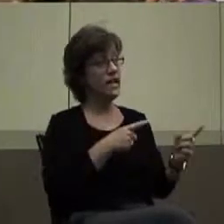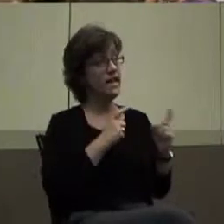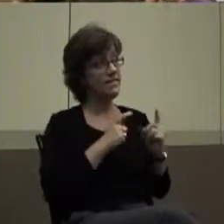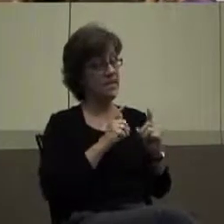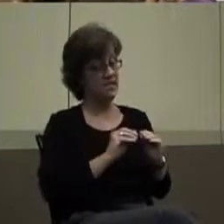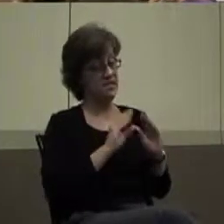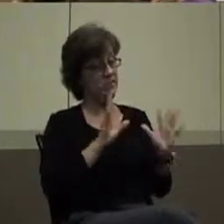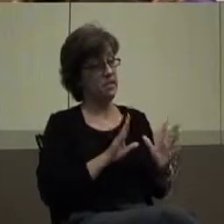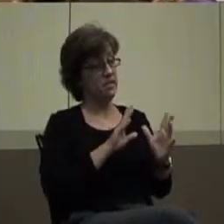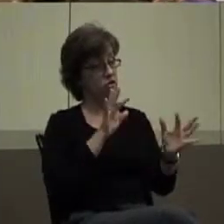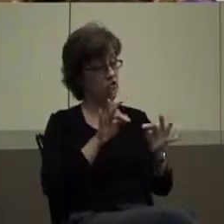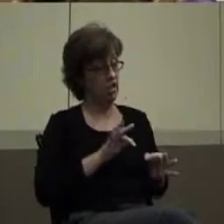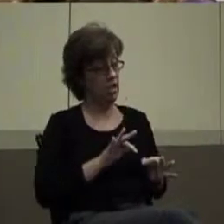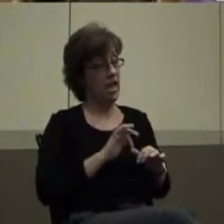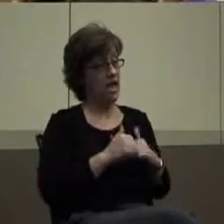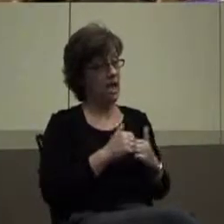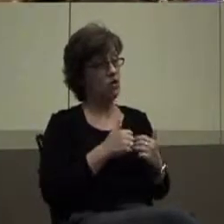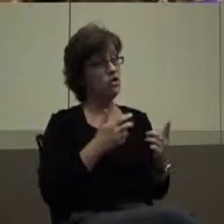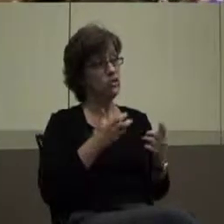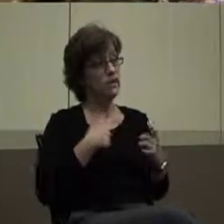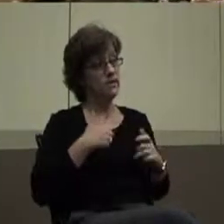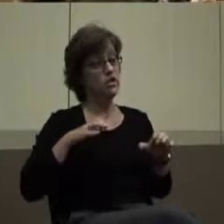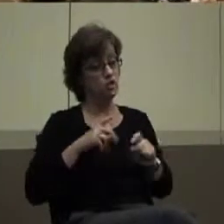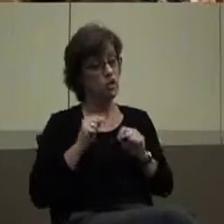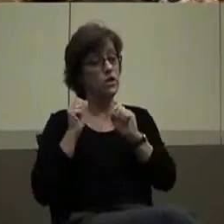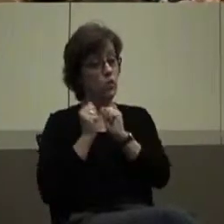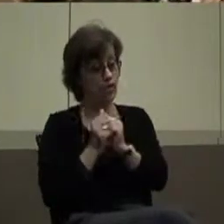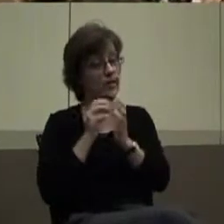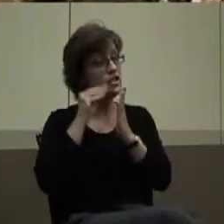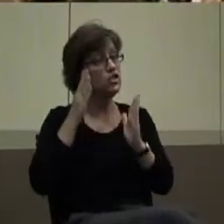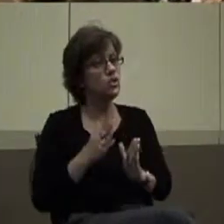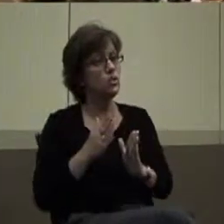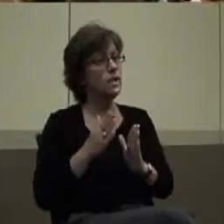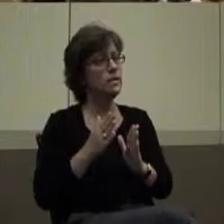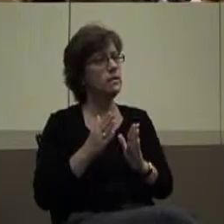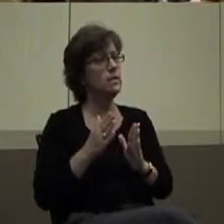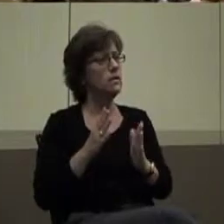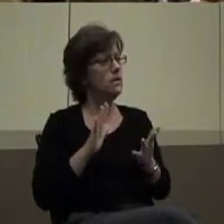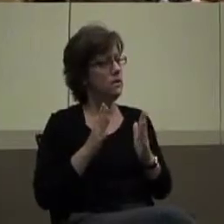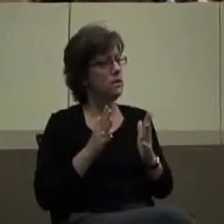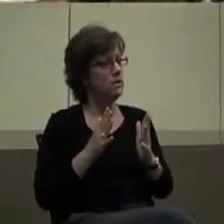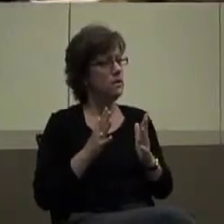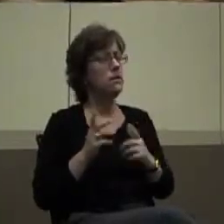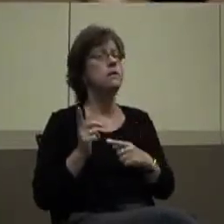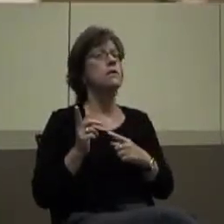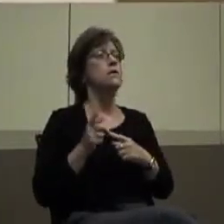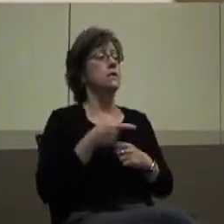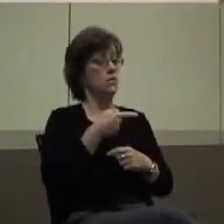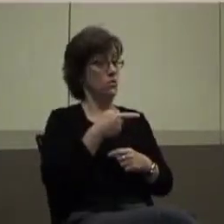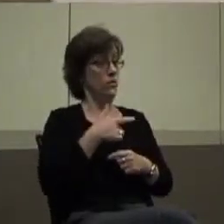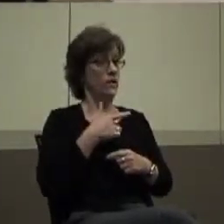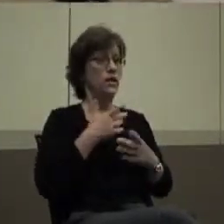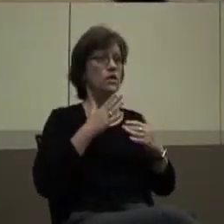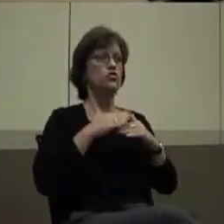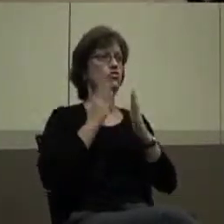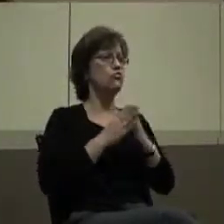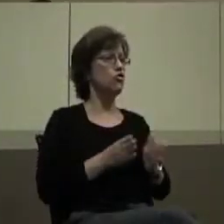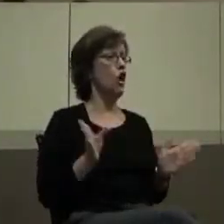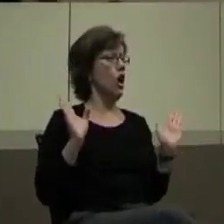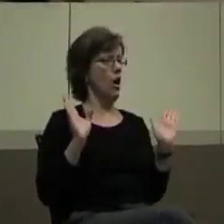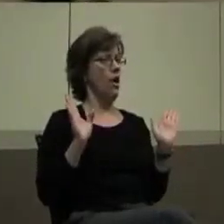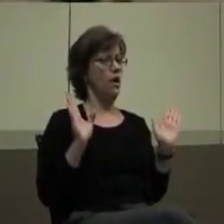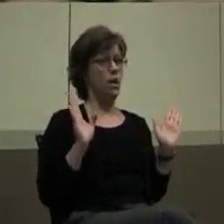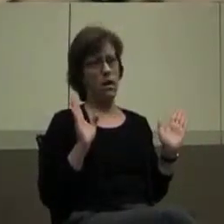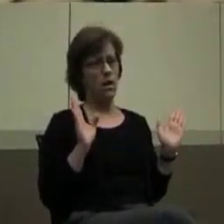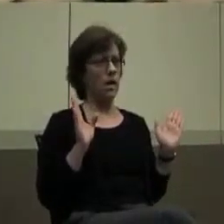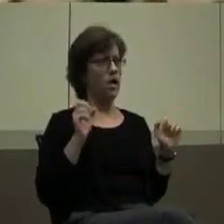giving explicit directions on how I want you to do this with a student? Yeah. You know, it so you feel it's pretty too broad and